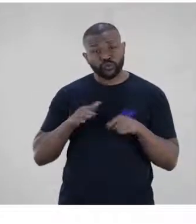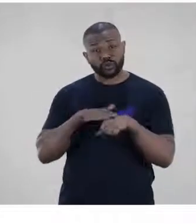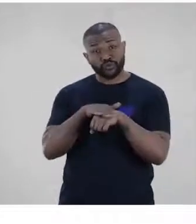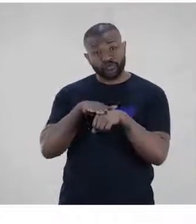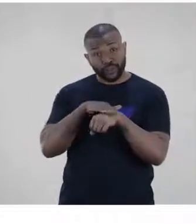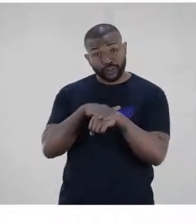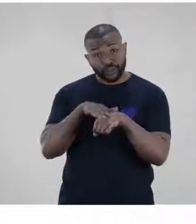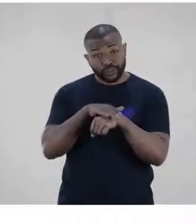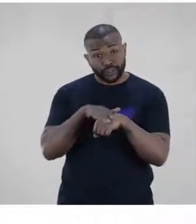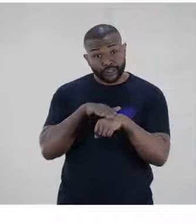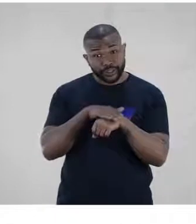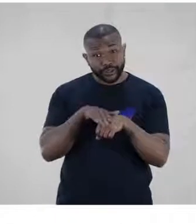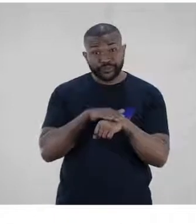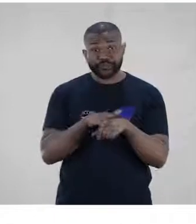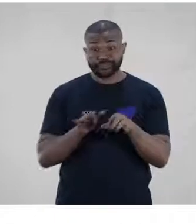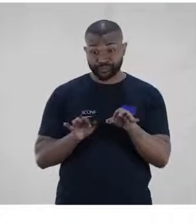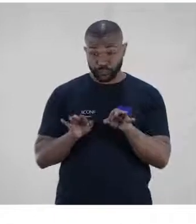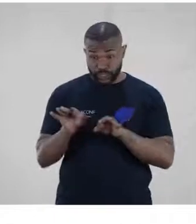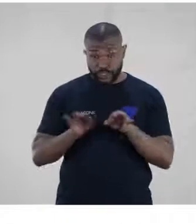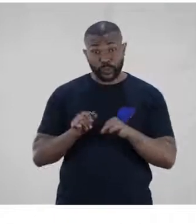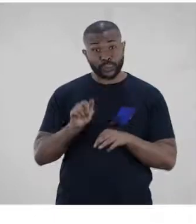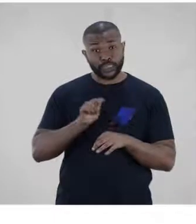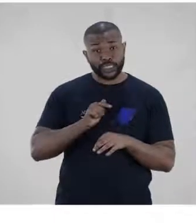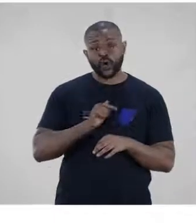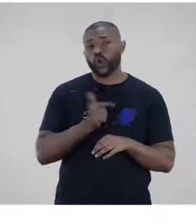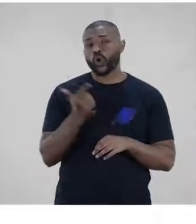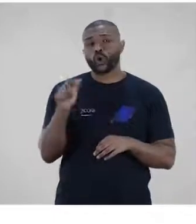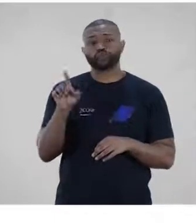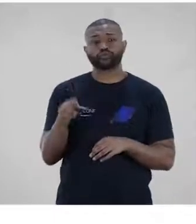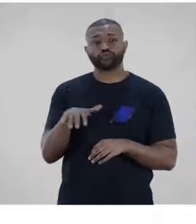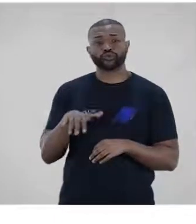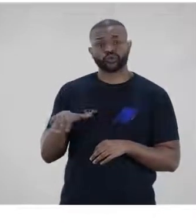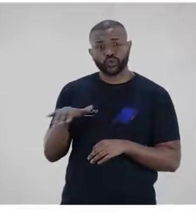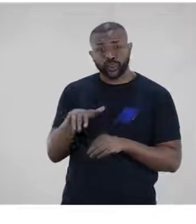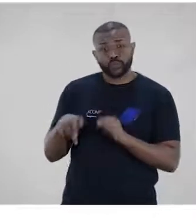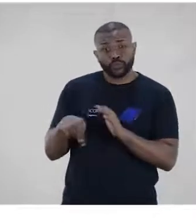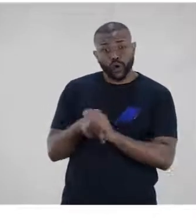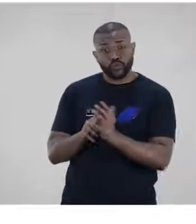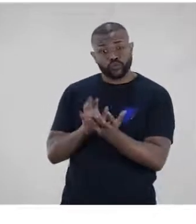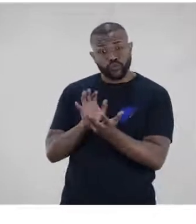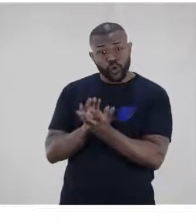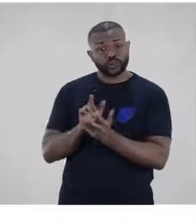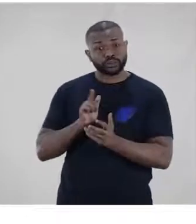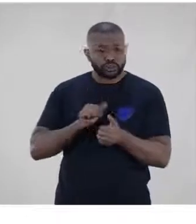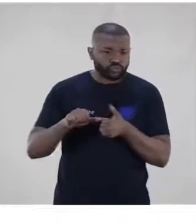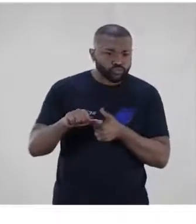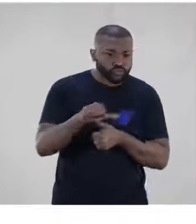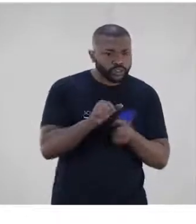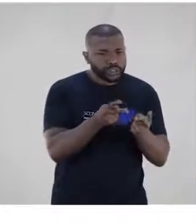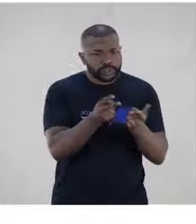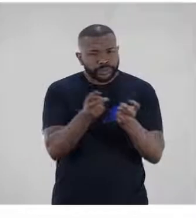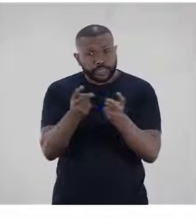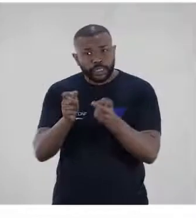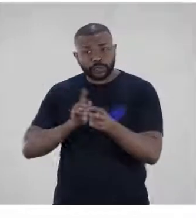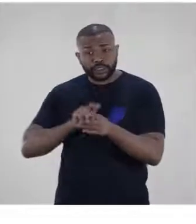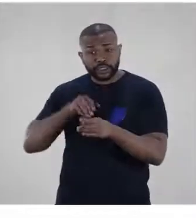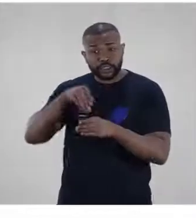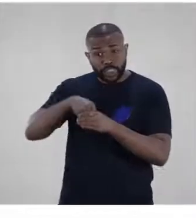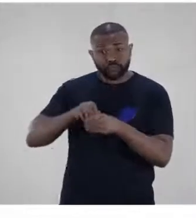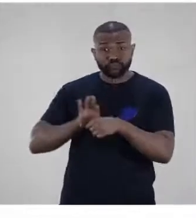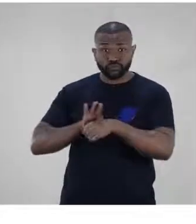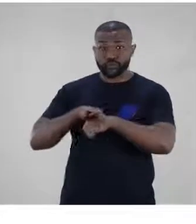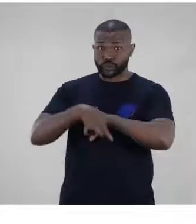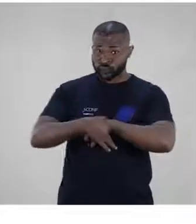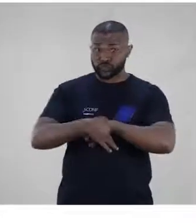and there is a member domain that is capturing all of the changes that are happening to the members of this health insurance company. And the members